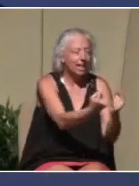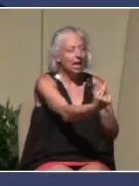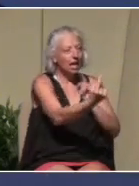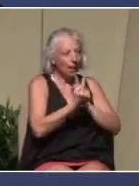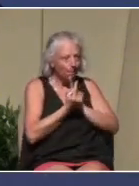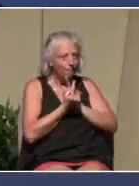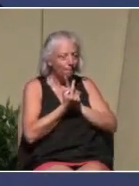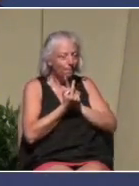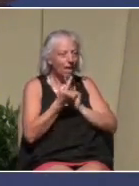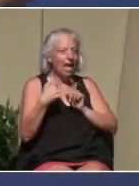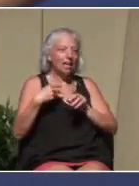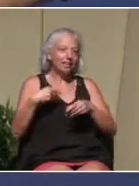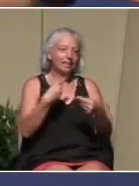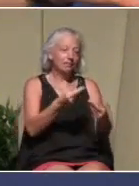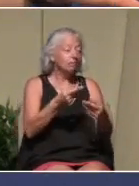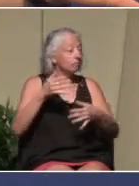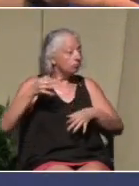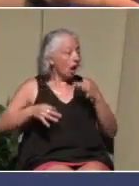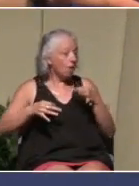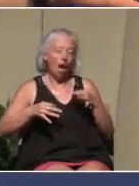find, not judgment,